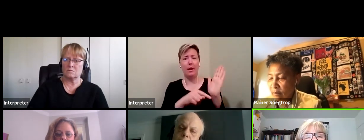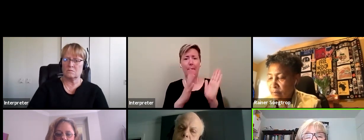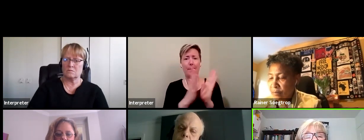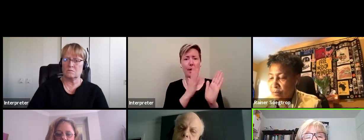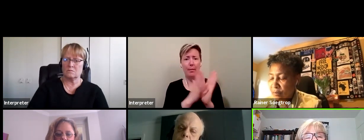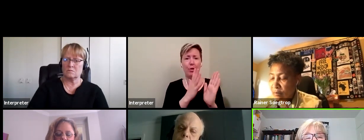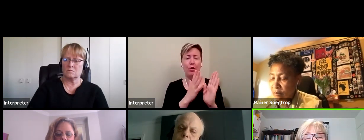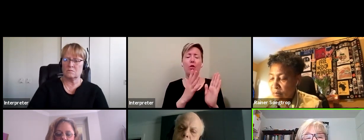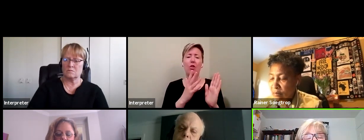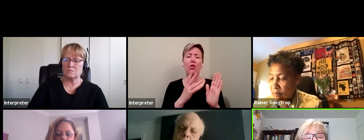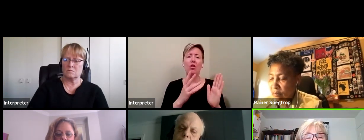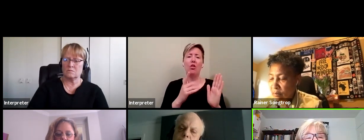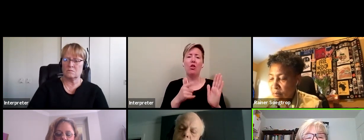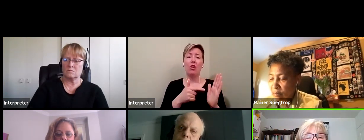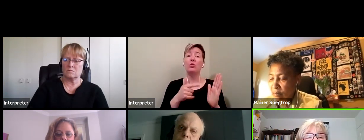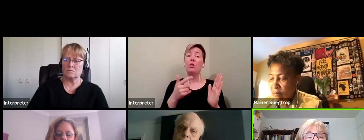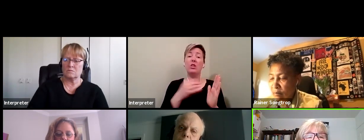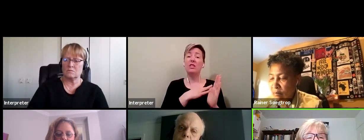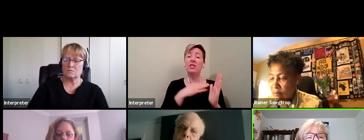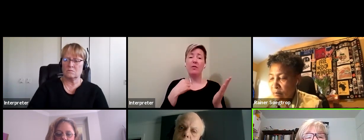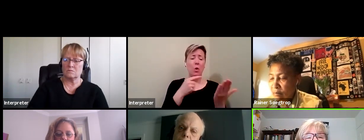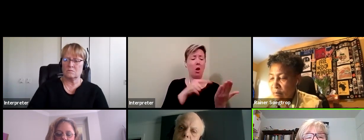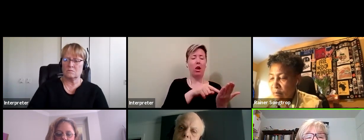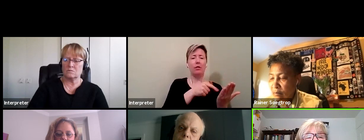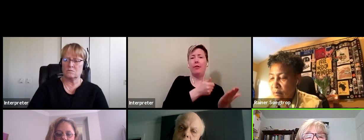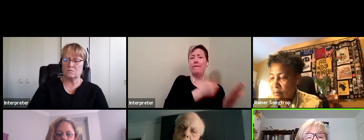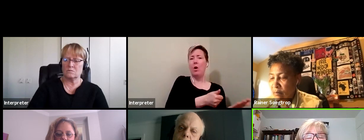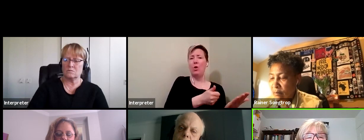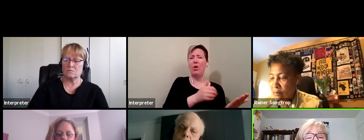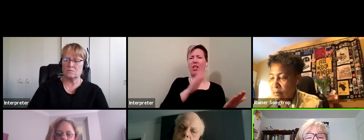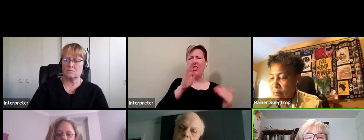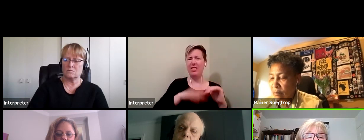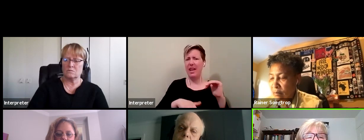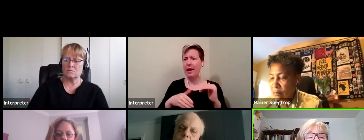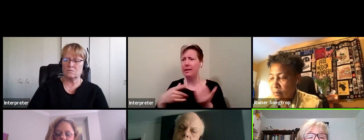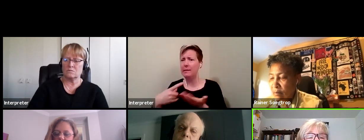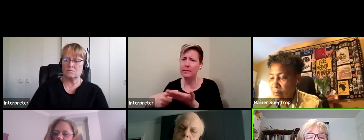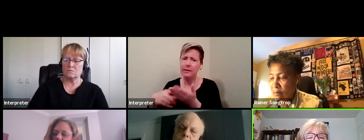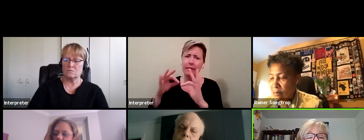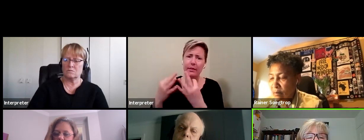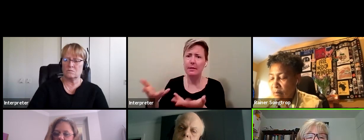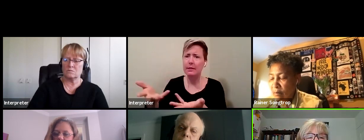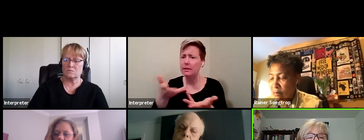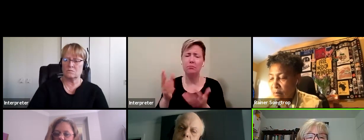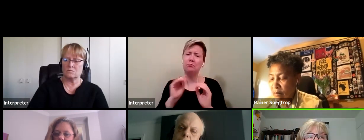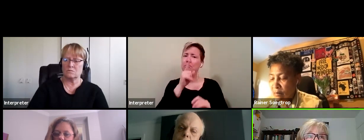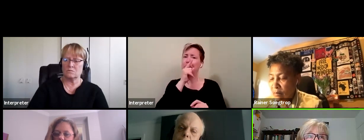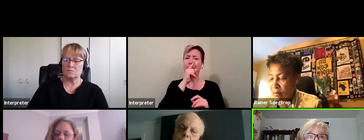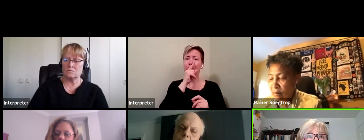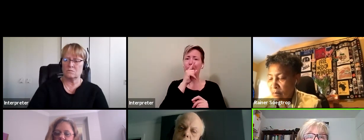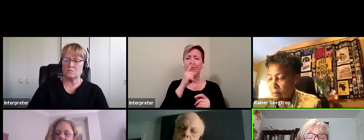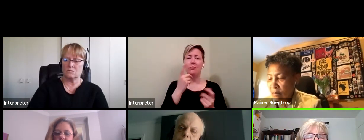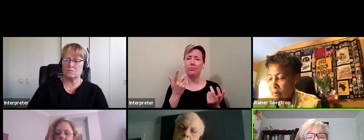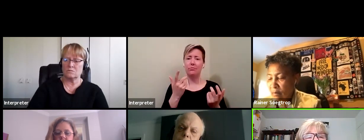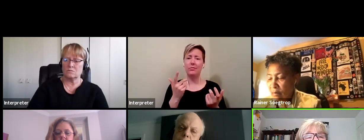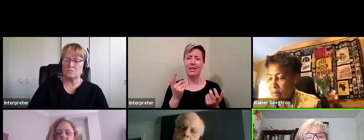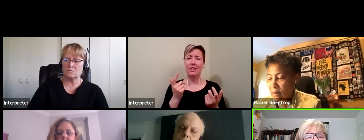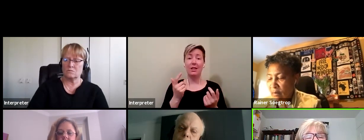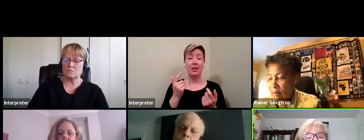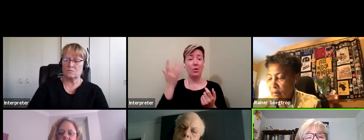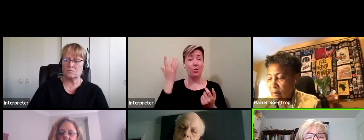family, they're not doing that. They're just simply leaving people in homes because they believe